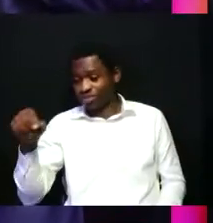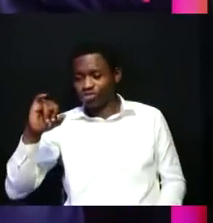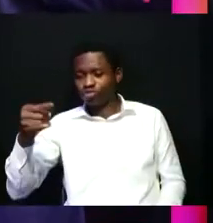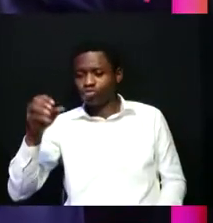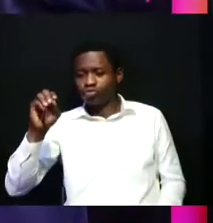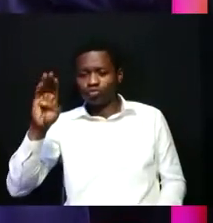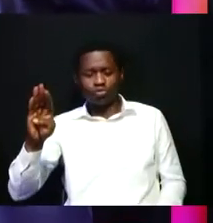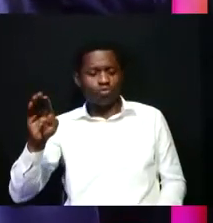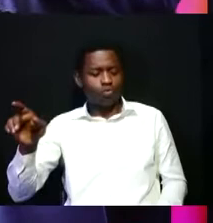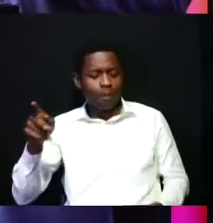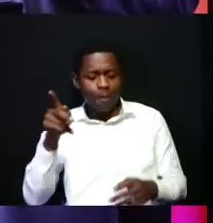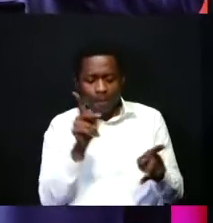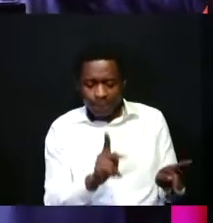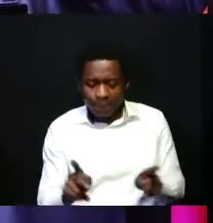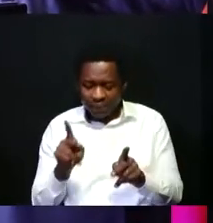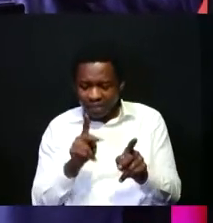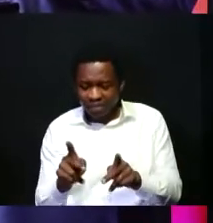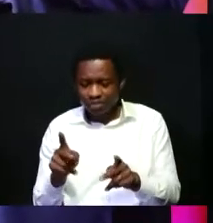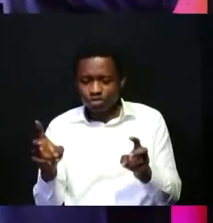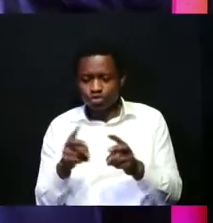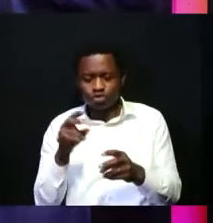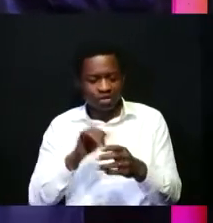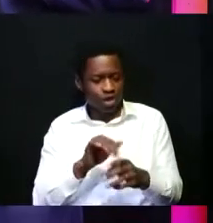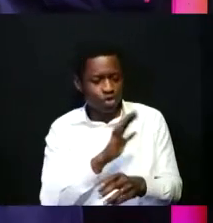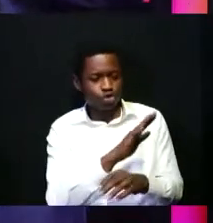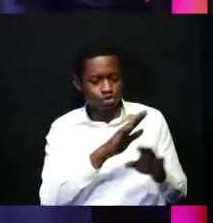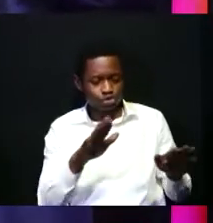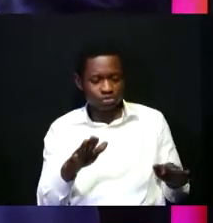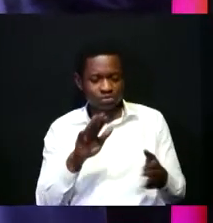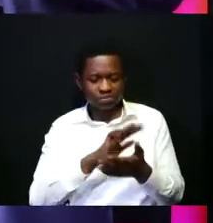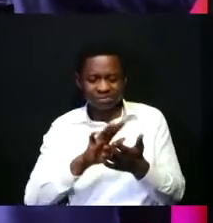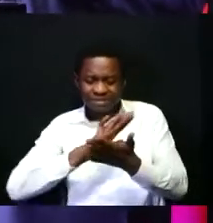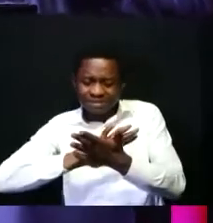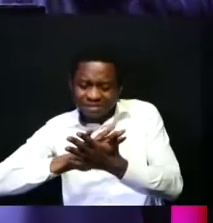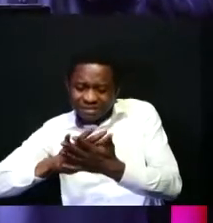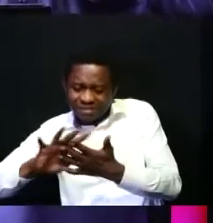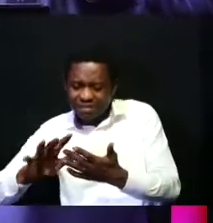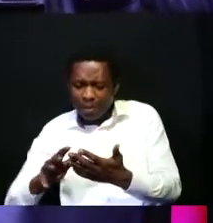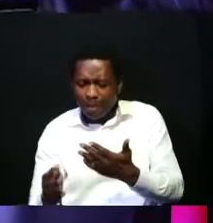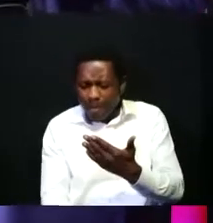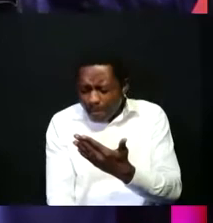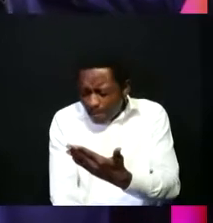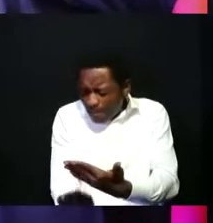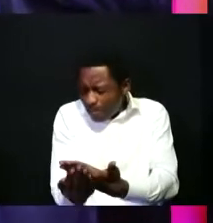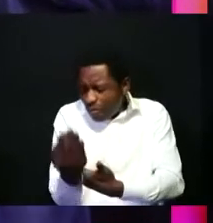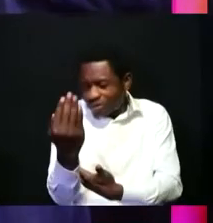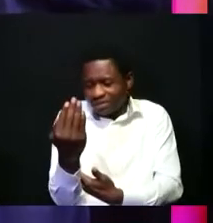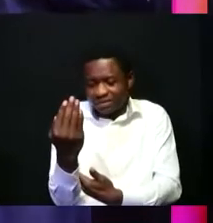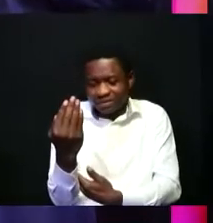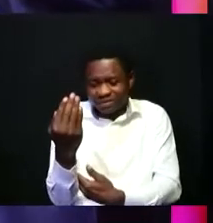be purified. Early in the morning, he will sacrifice a burnt offering for each of